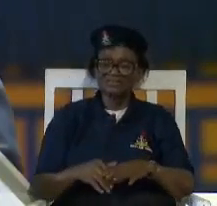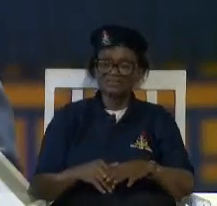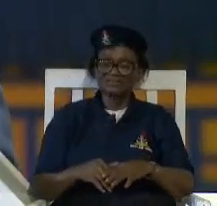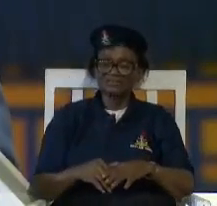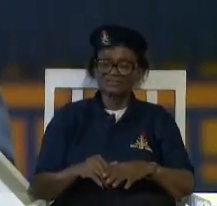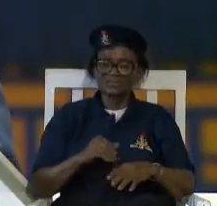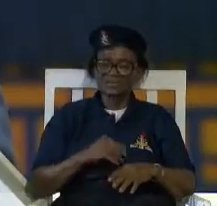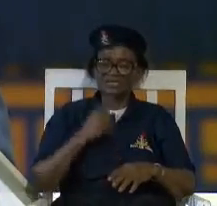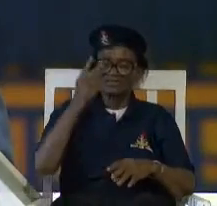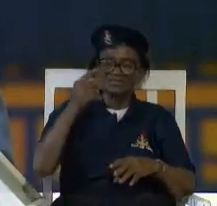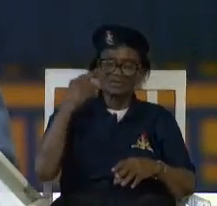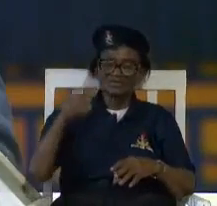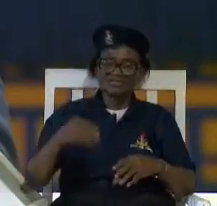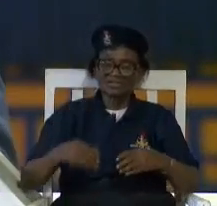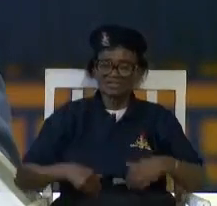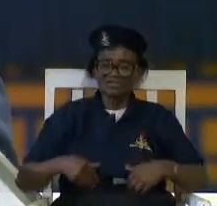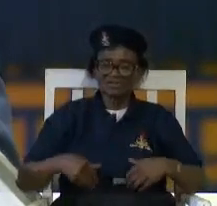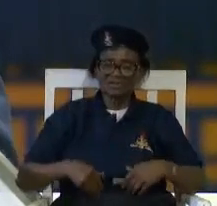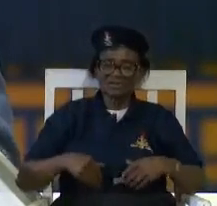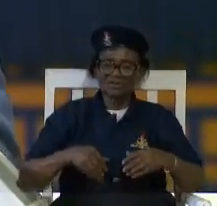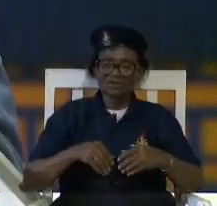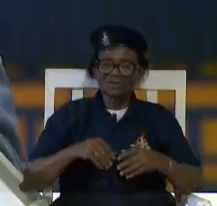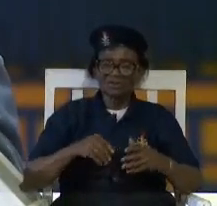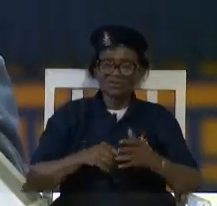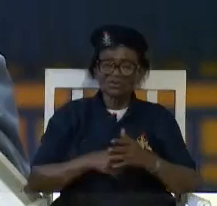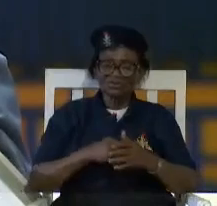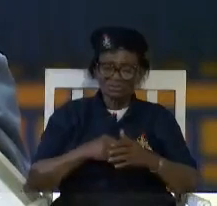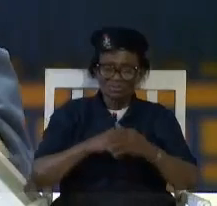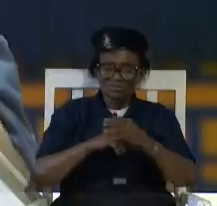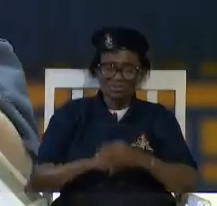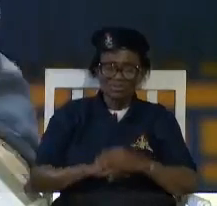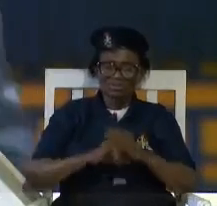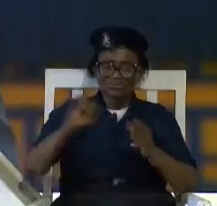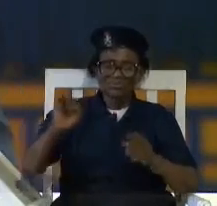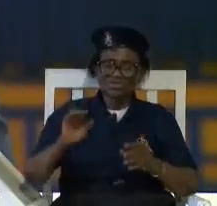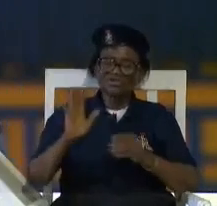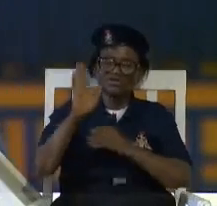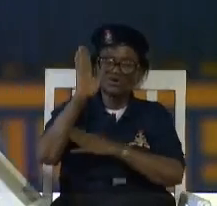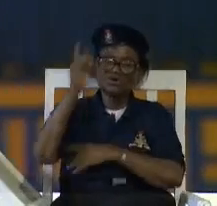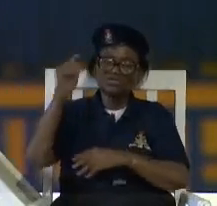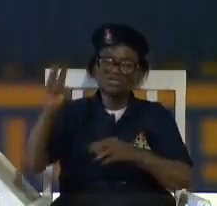I saw the young ones worshiping God the way he wants to be worshiped.